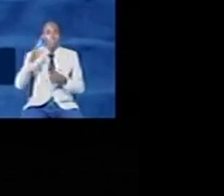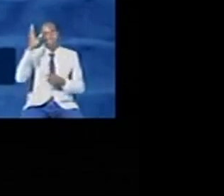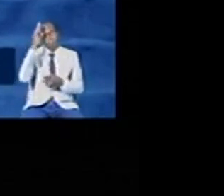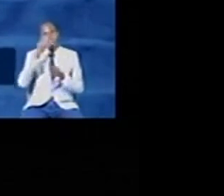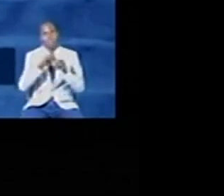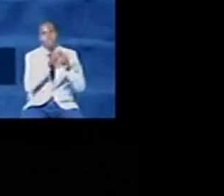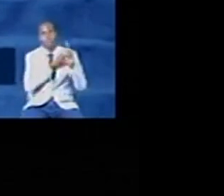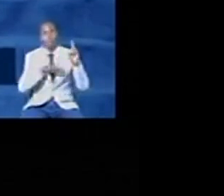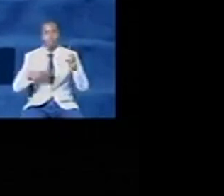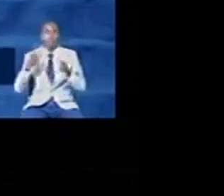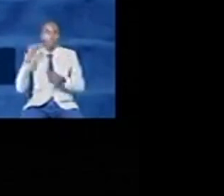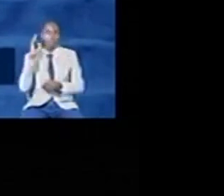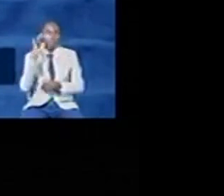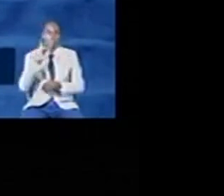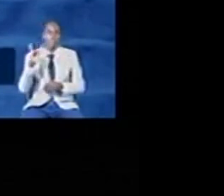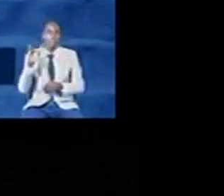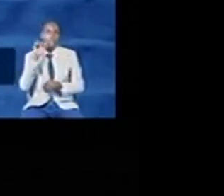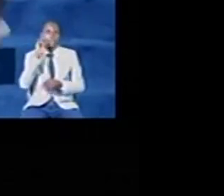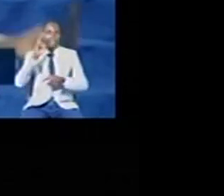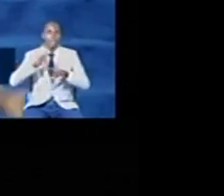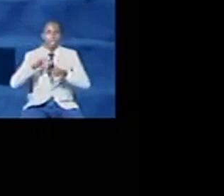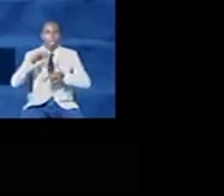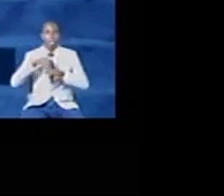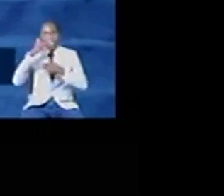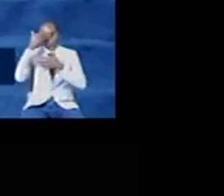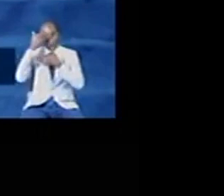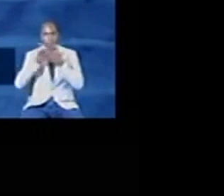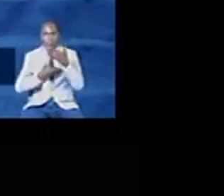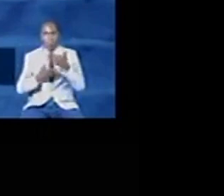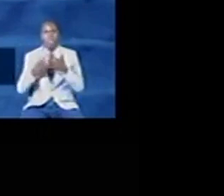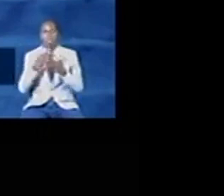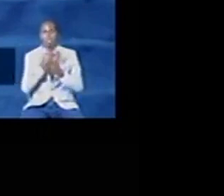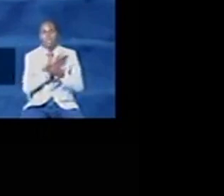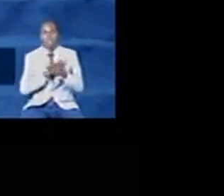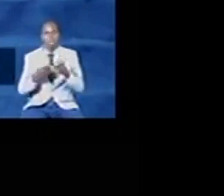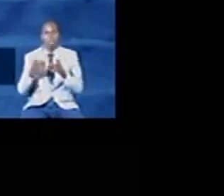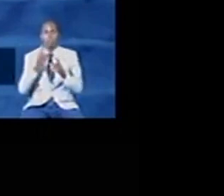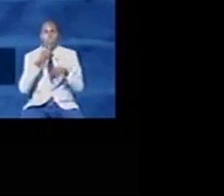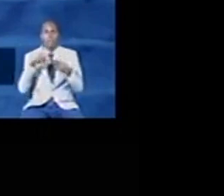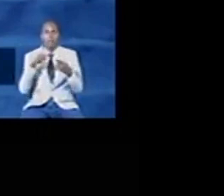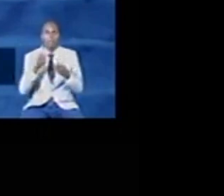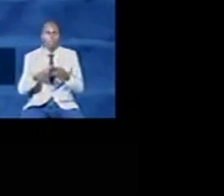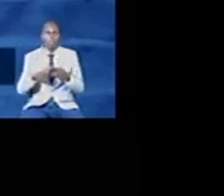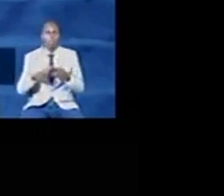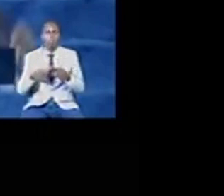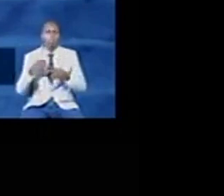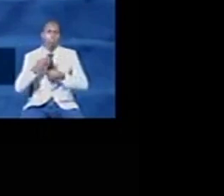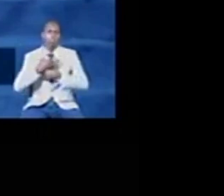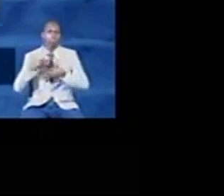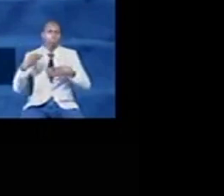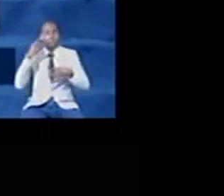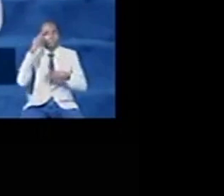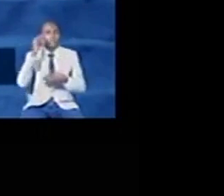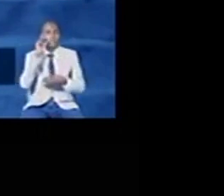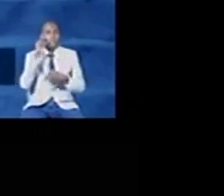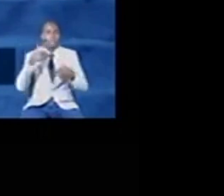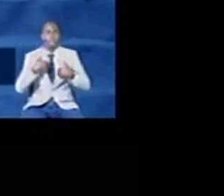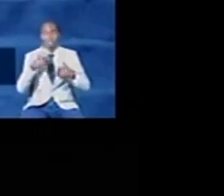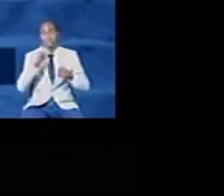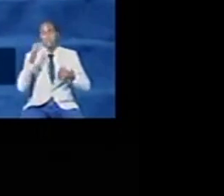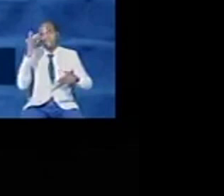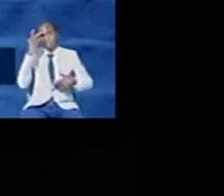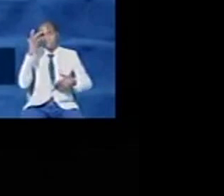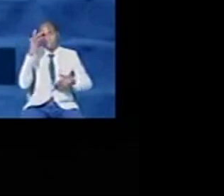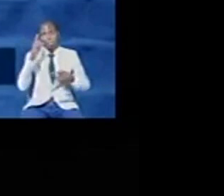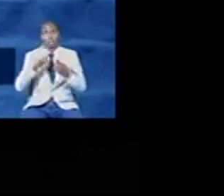at the front there, and he talked about early swelling in your part of the body. I had an ear. And to the glory of God, as he